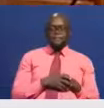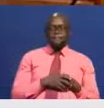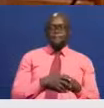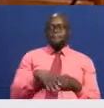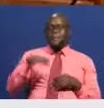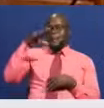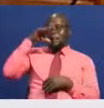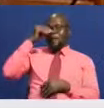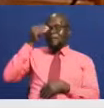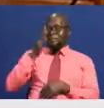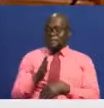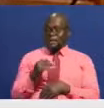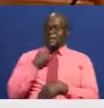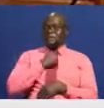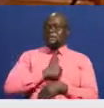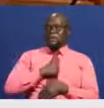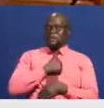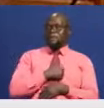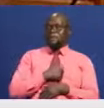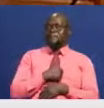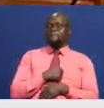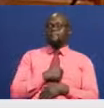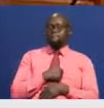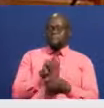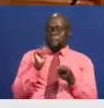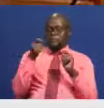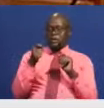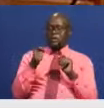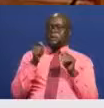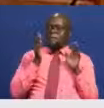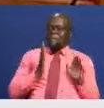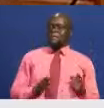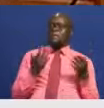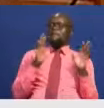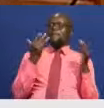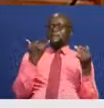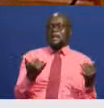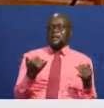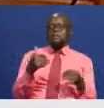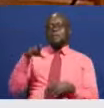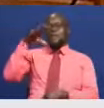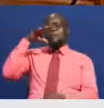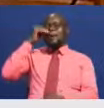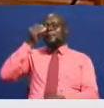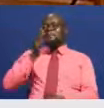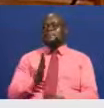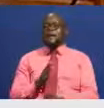Madam Speaker, sorry, I did not notice the seat has changed. Madam Speaker,